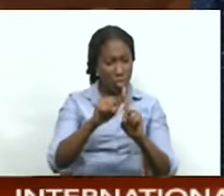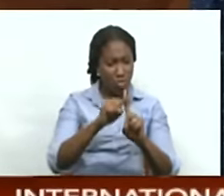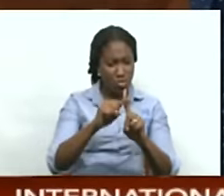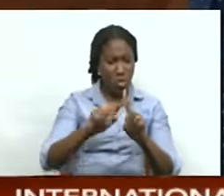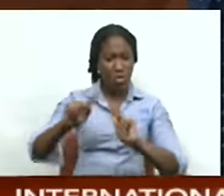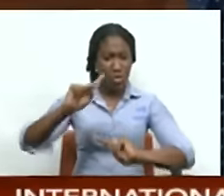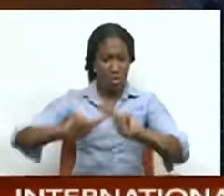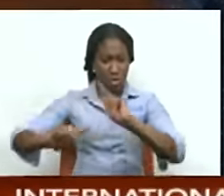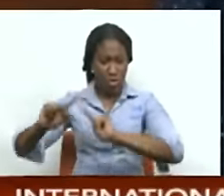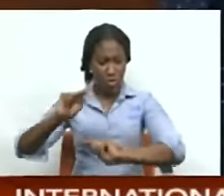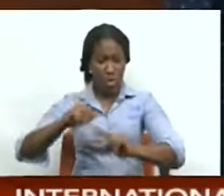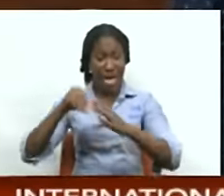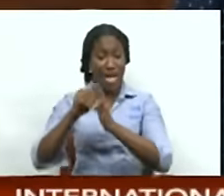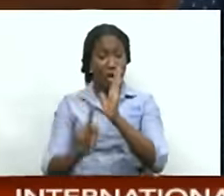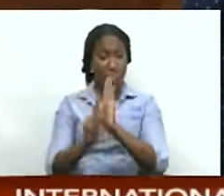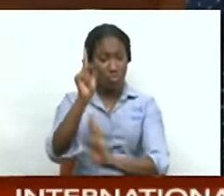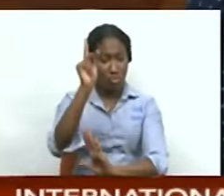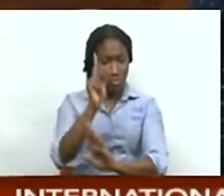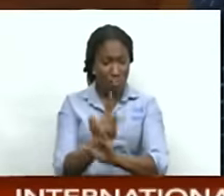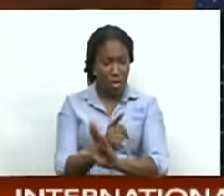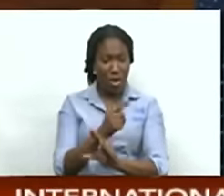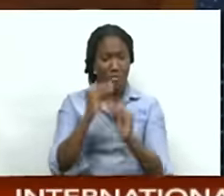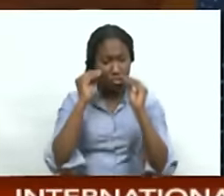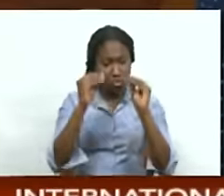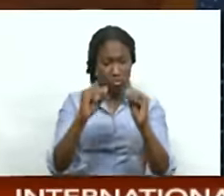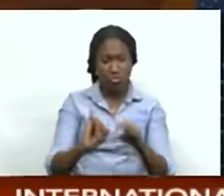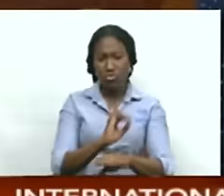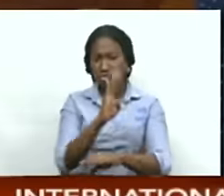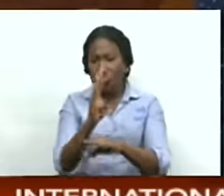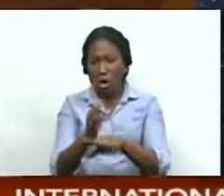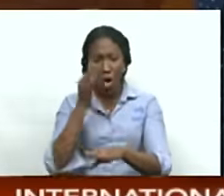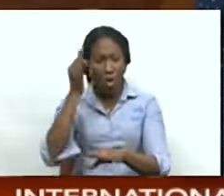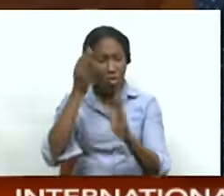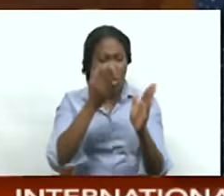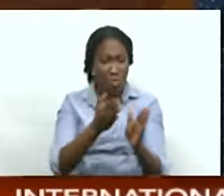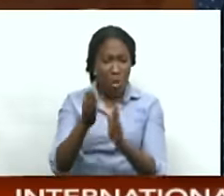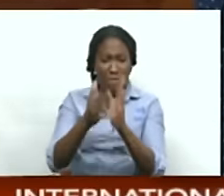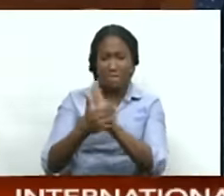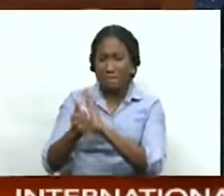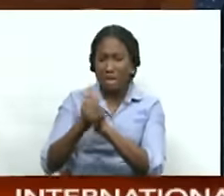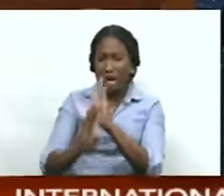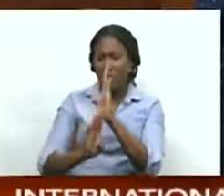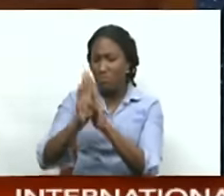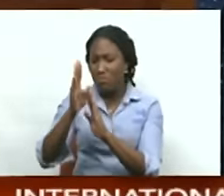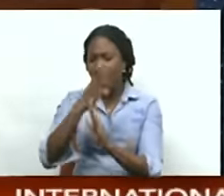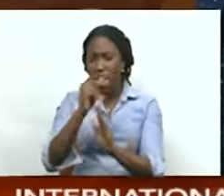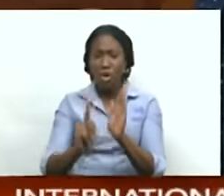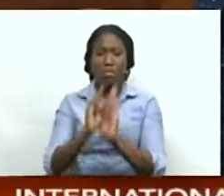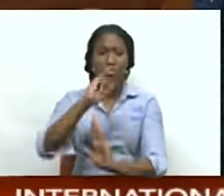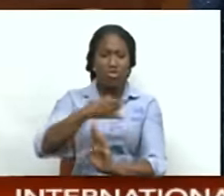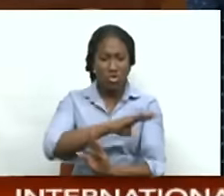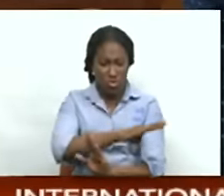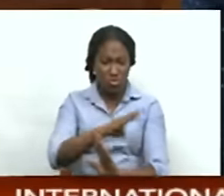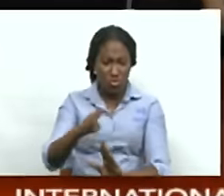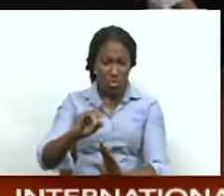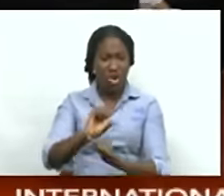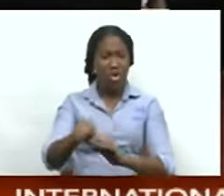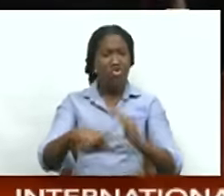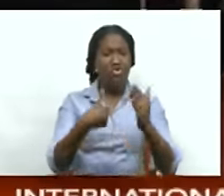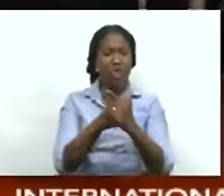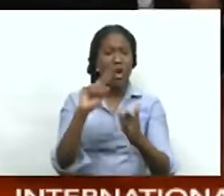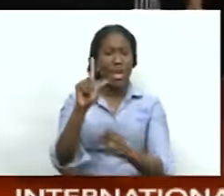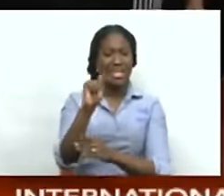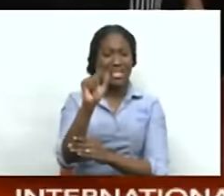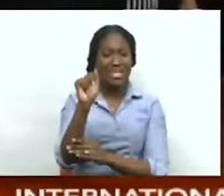given career guidance, skill development, and youth-led projects. At the graduation ceremony held at the Tattle Building in Porto, Spain today,